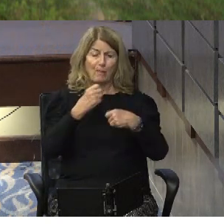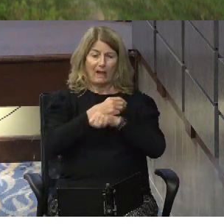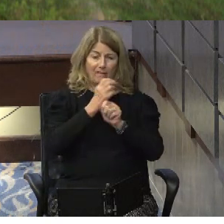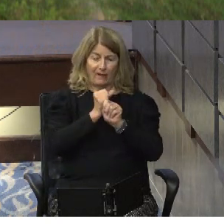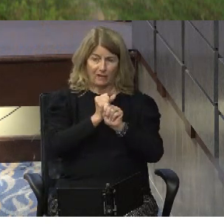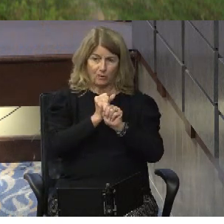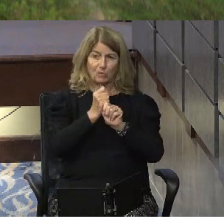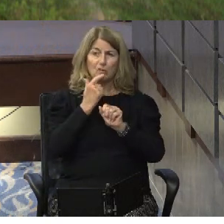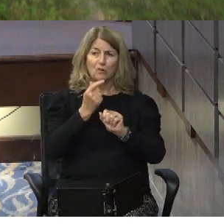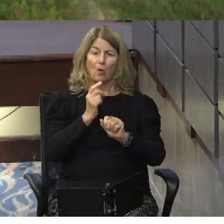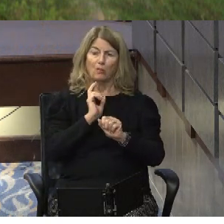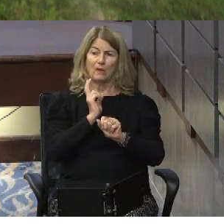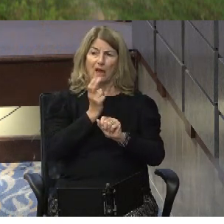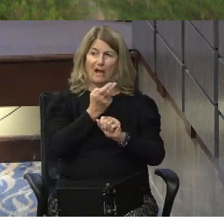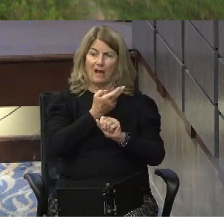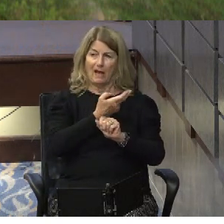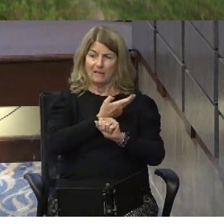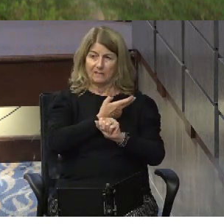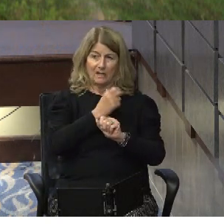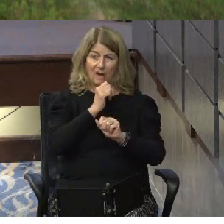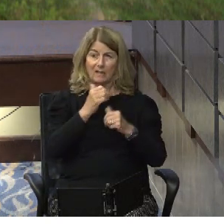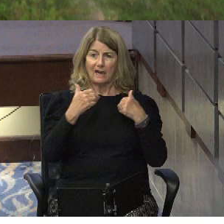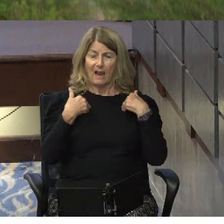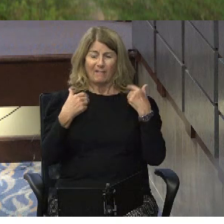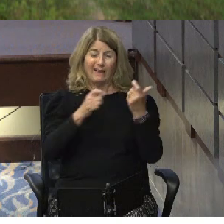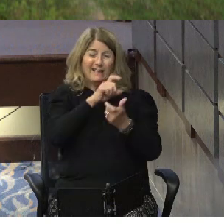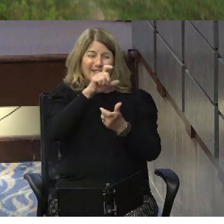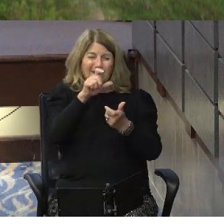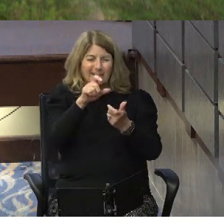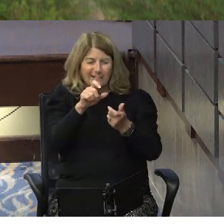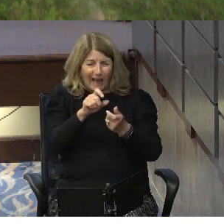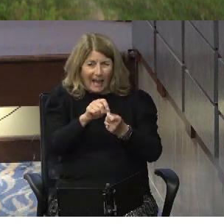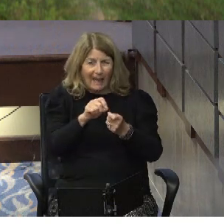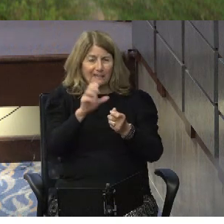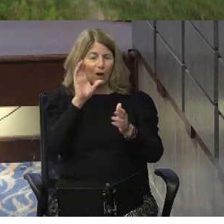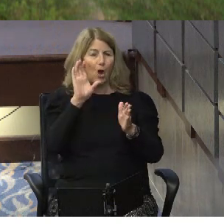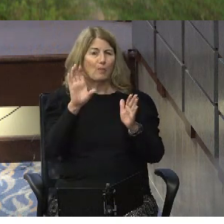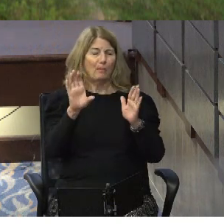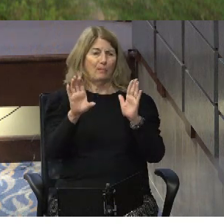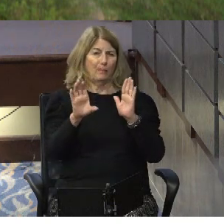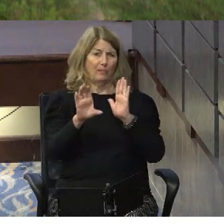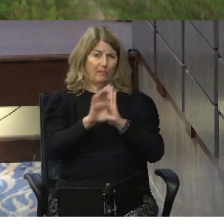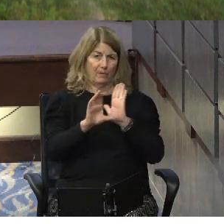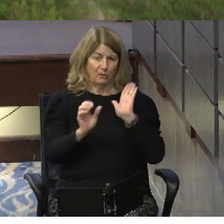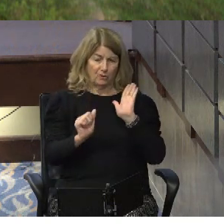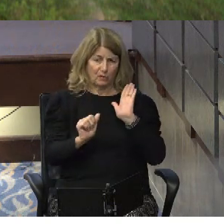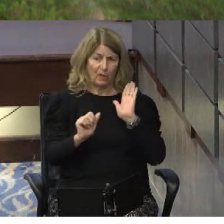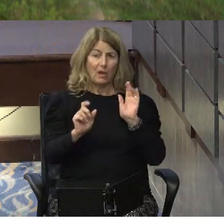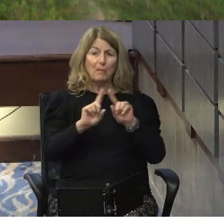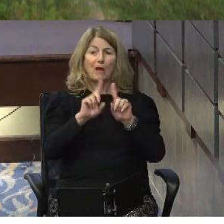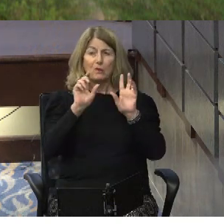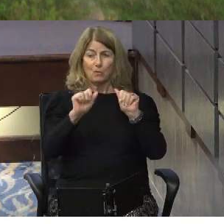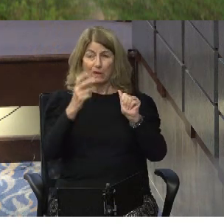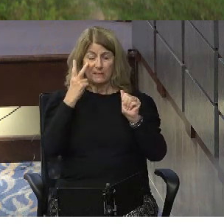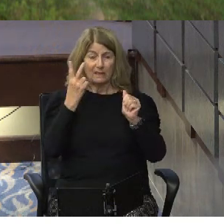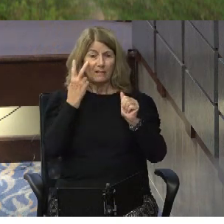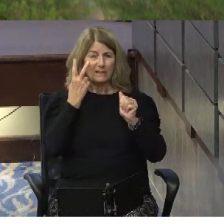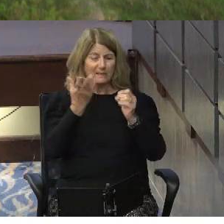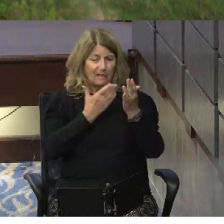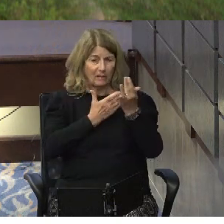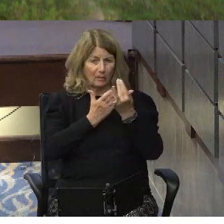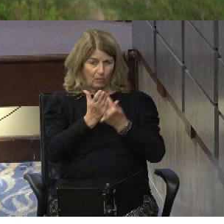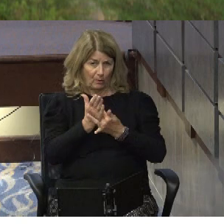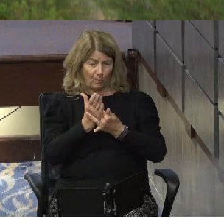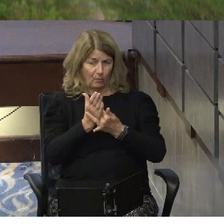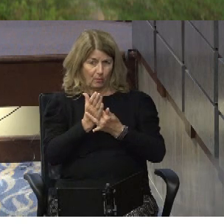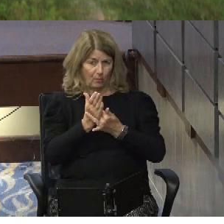installations, not that have this exact artistic expression, but that especially you could see the translucency or transparency.